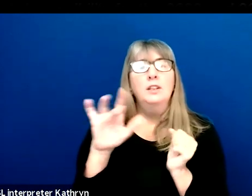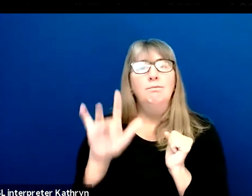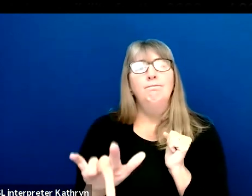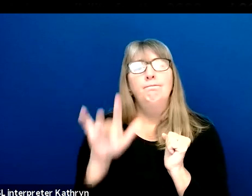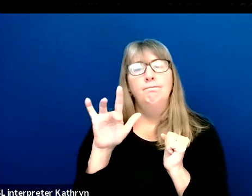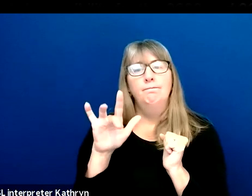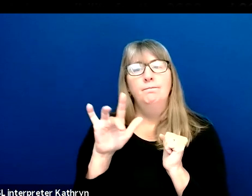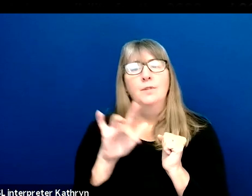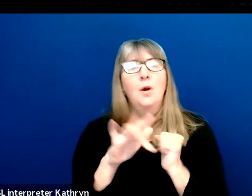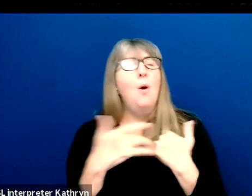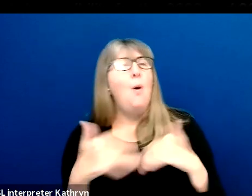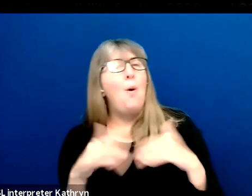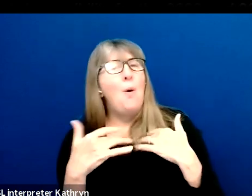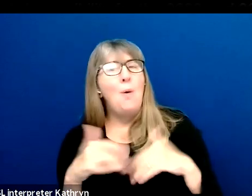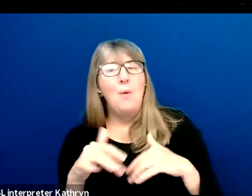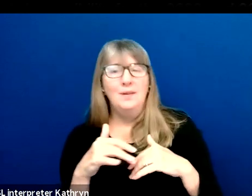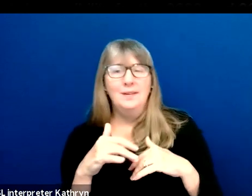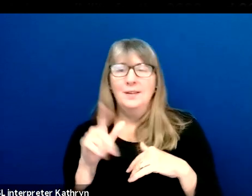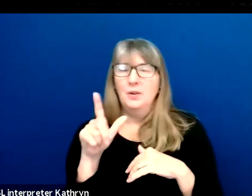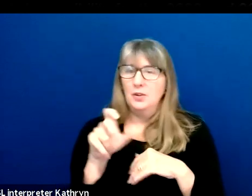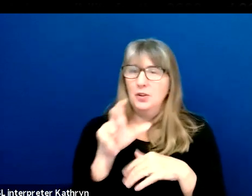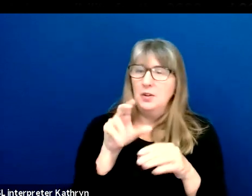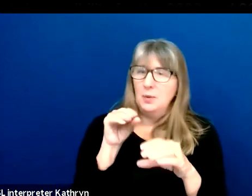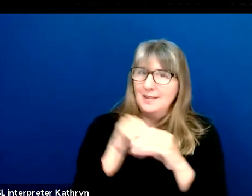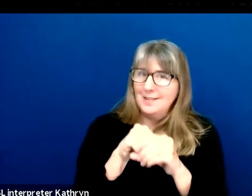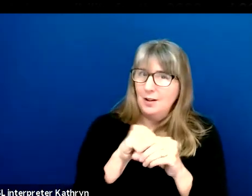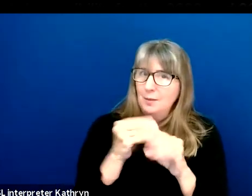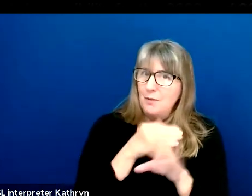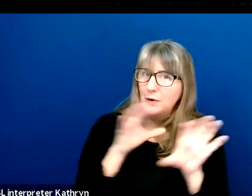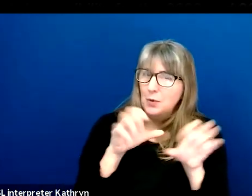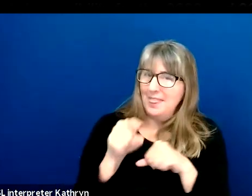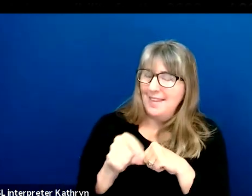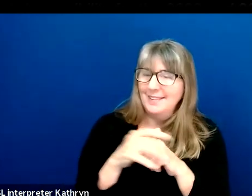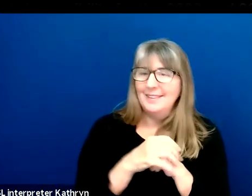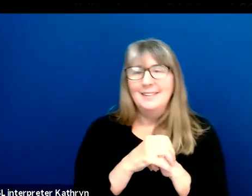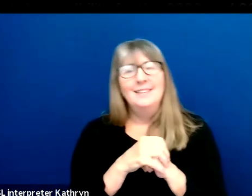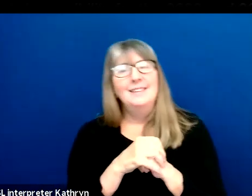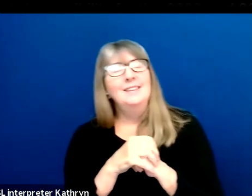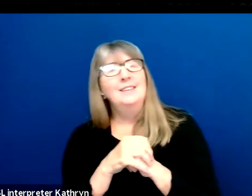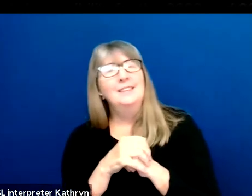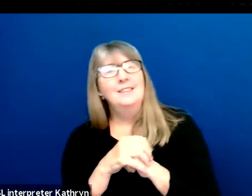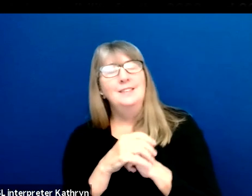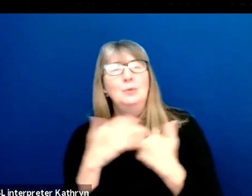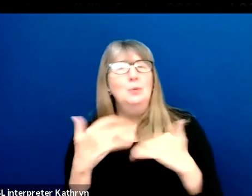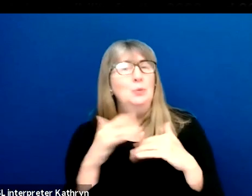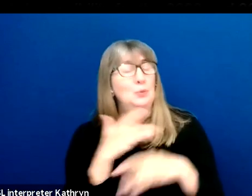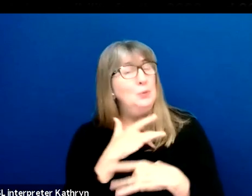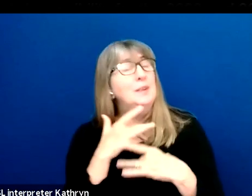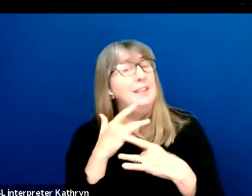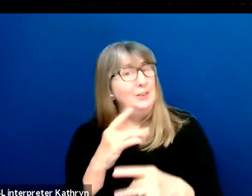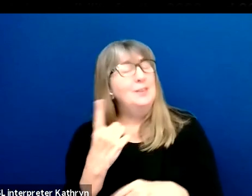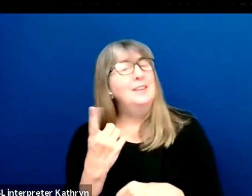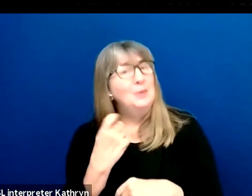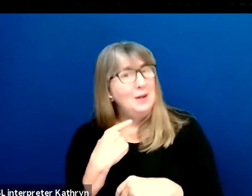Yes, that's application, a or do we really, actually need to install it before doing this? okay, so that's actually a really interesting